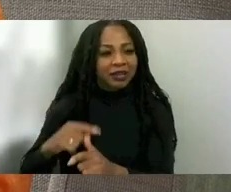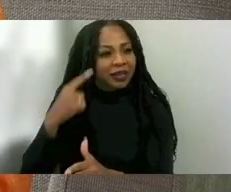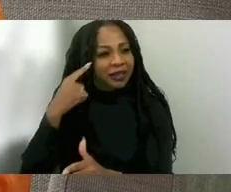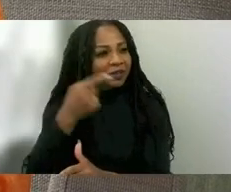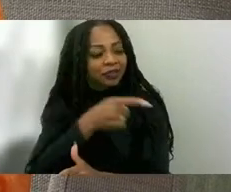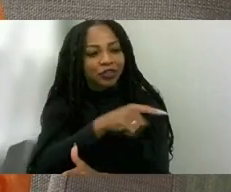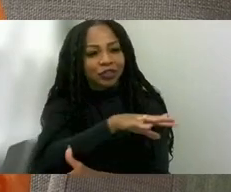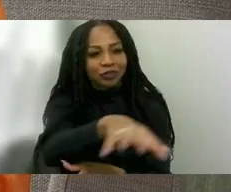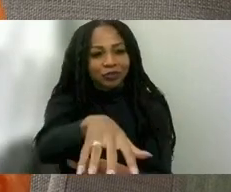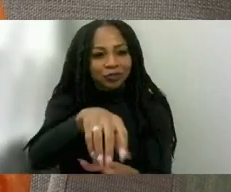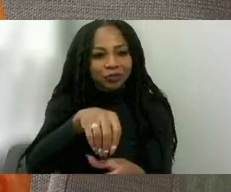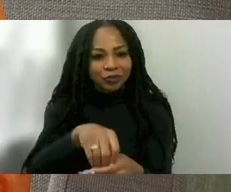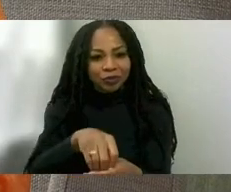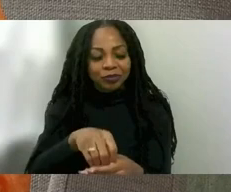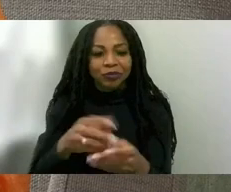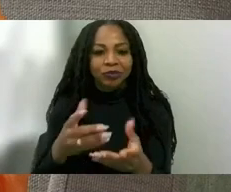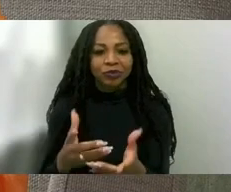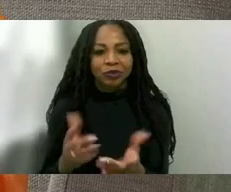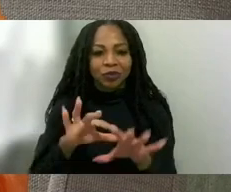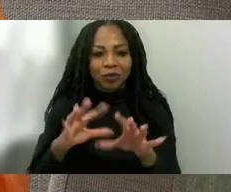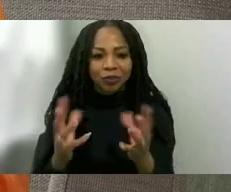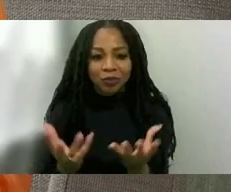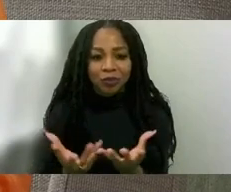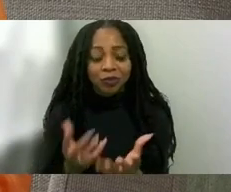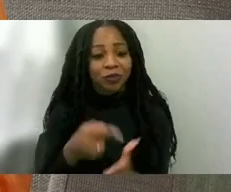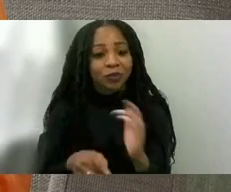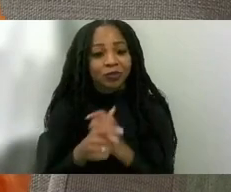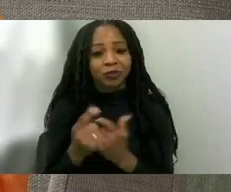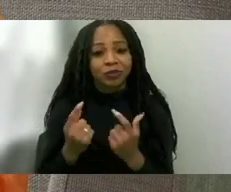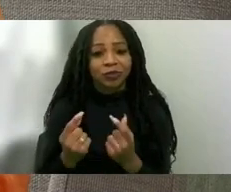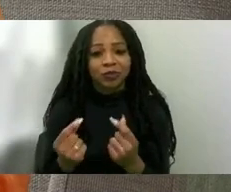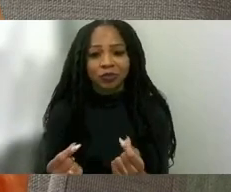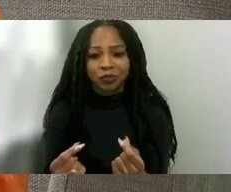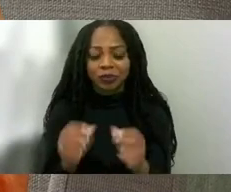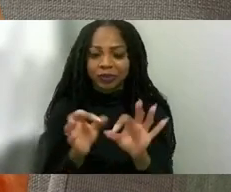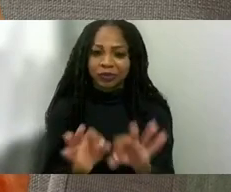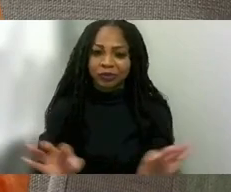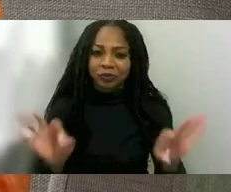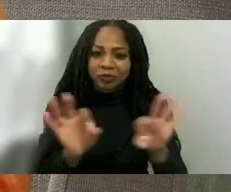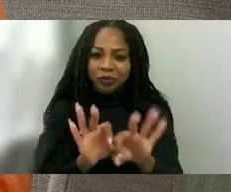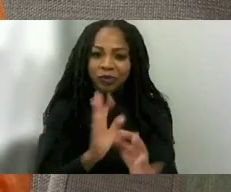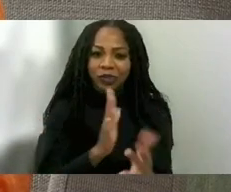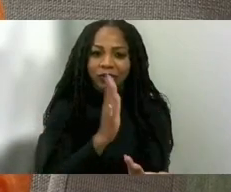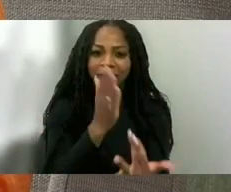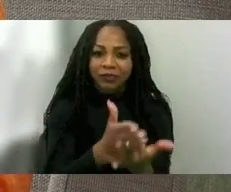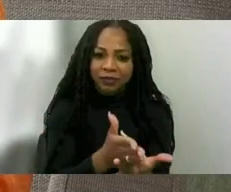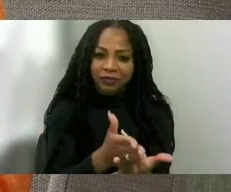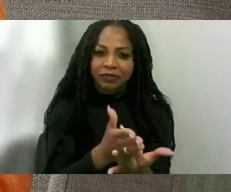world. The work that Eve does in the world does very important interventions into